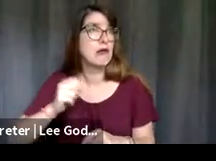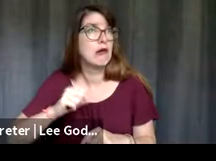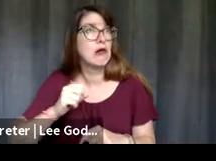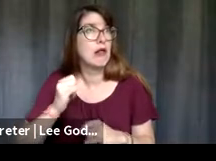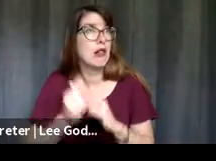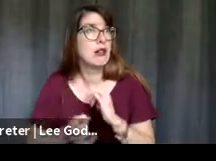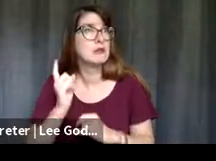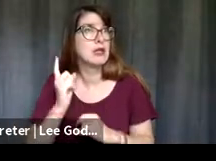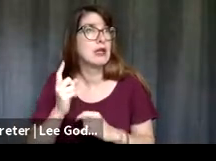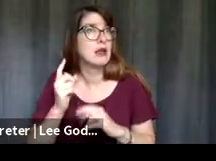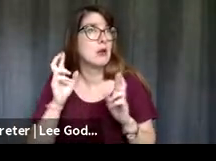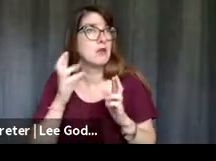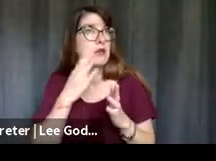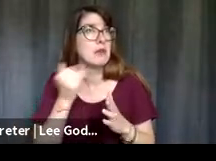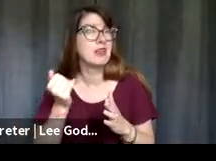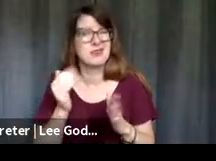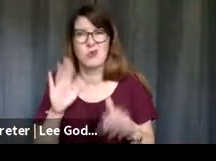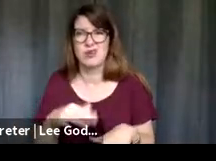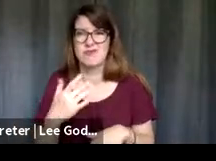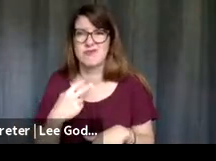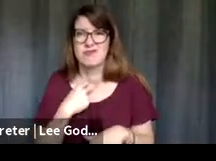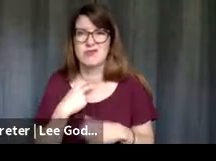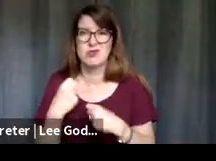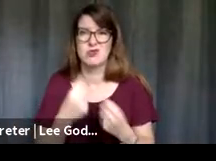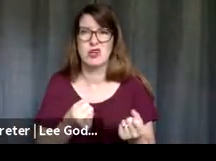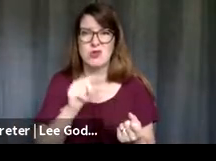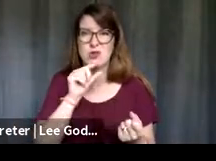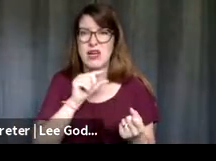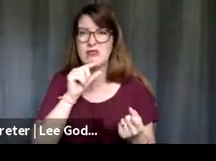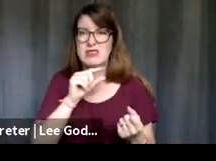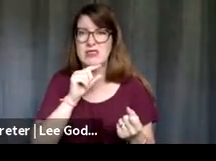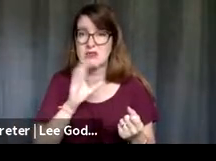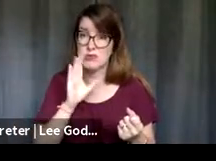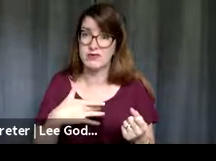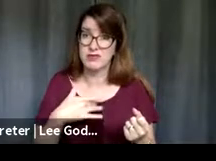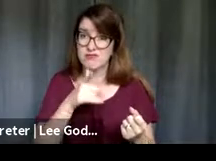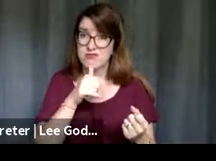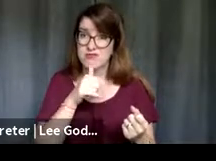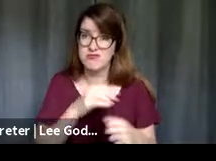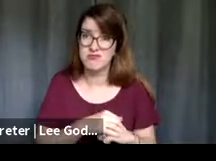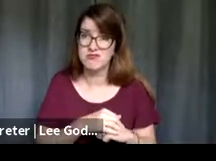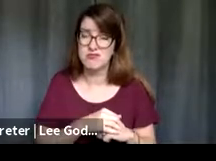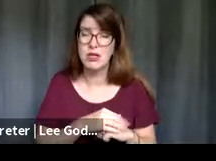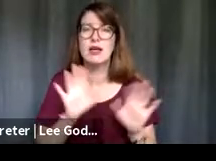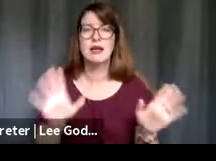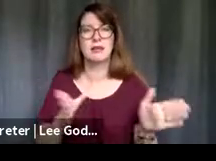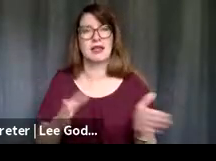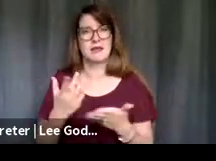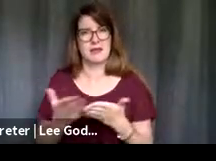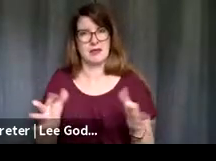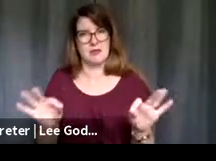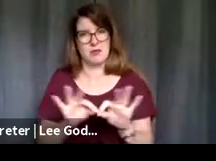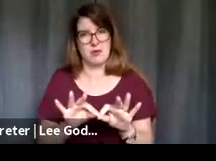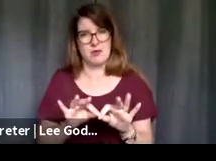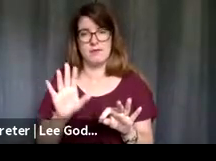best. You'll be driving to Galveston. You'll be very disappointed, right? So we plan for things that are important. What